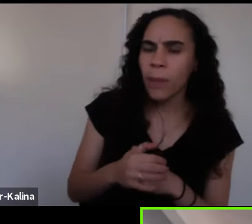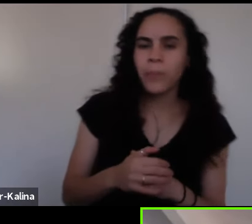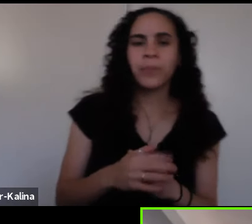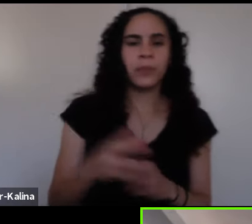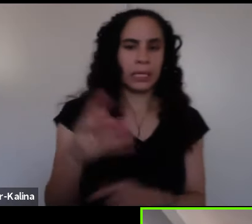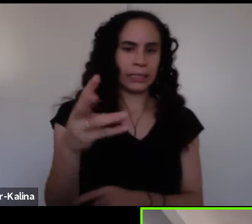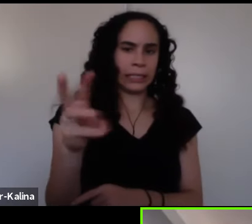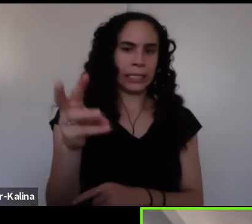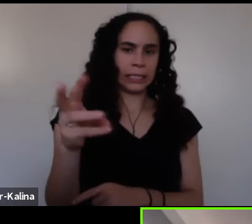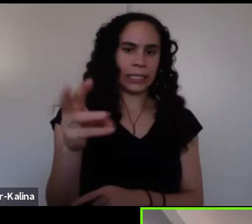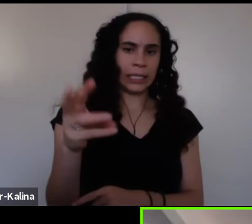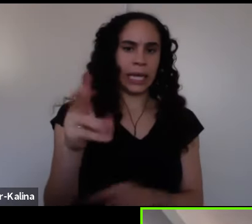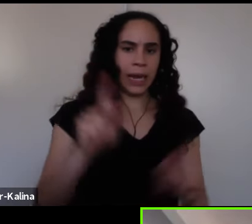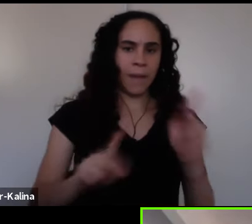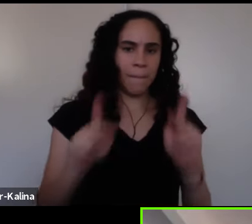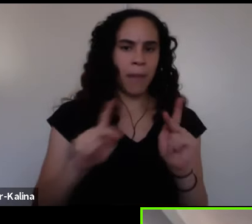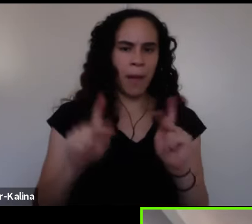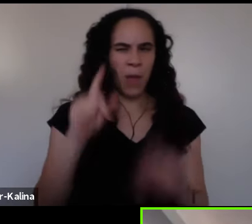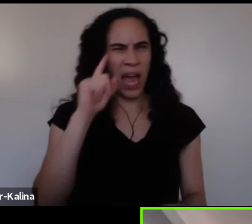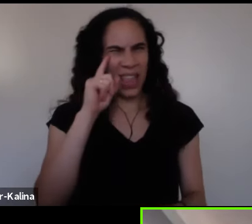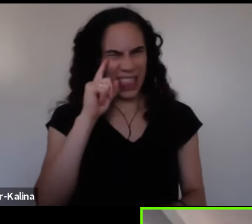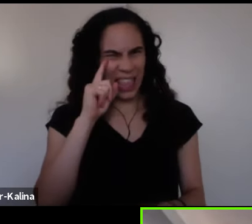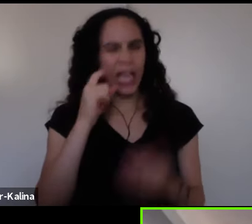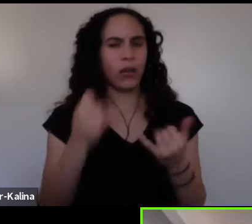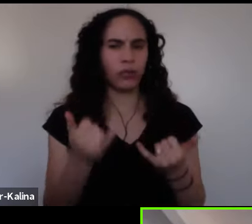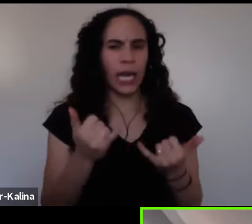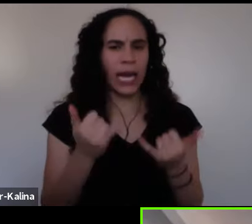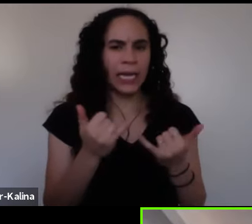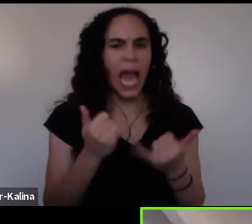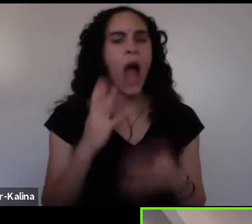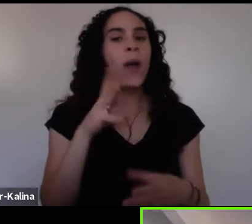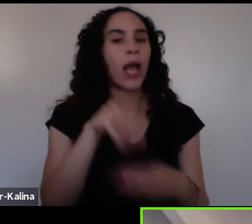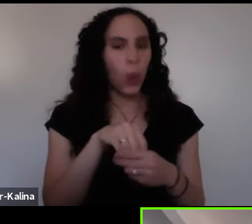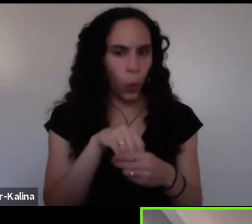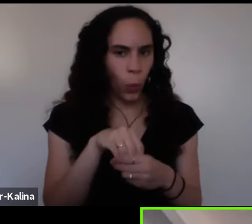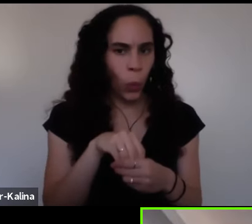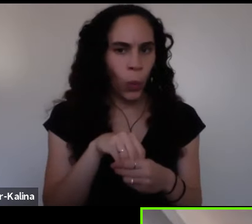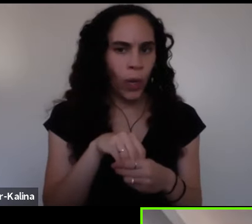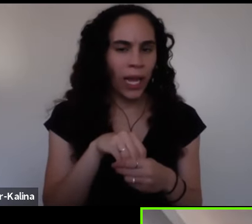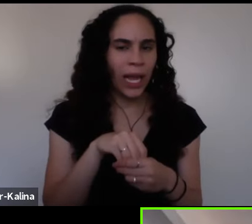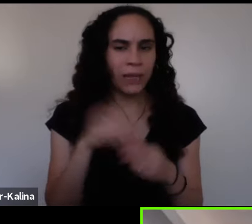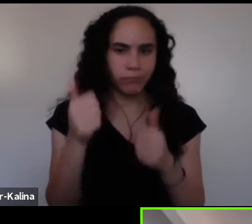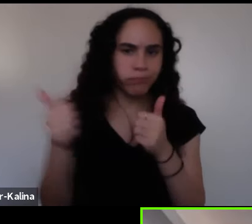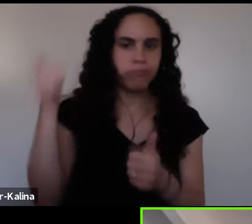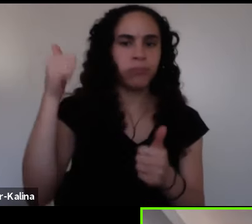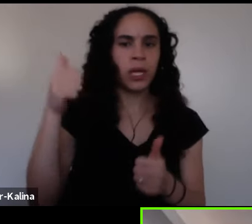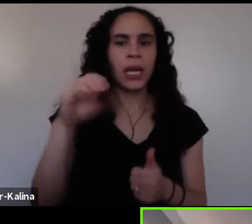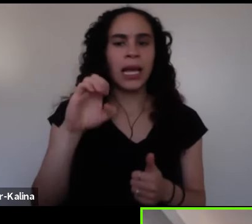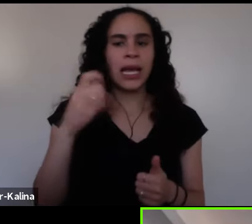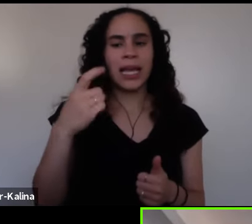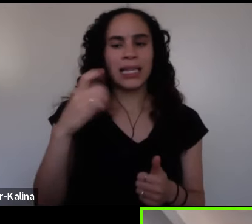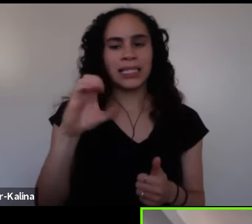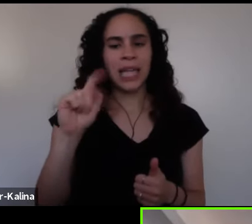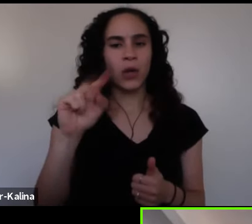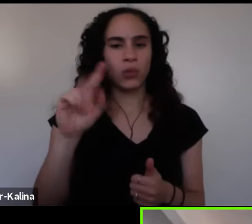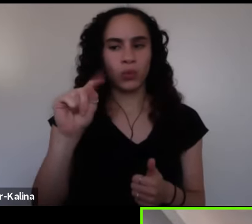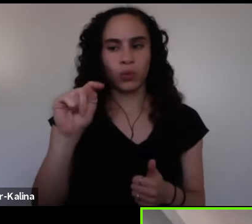16 people on our team right now, including an executive VP.